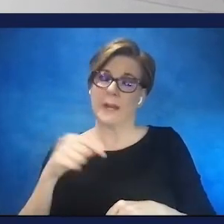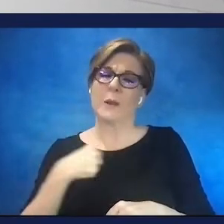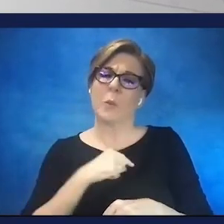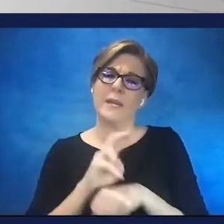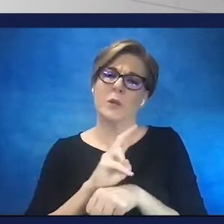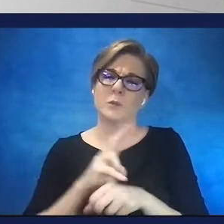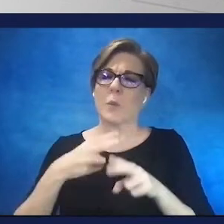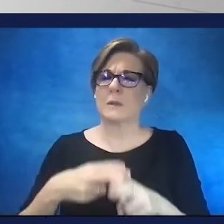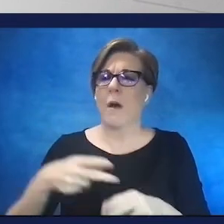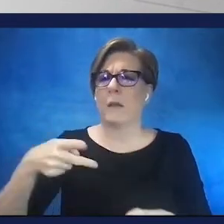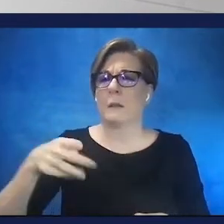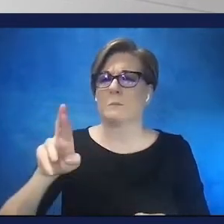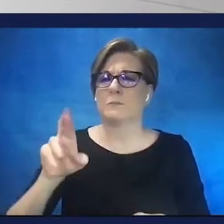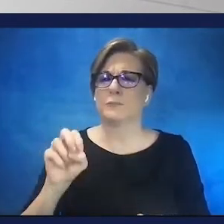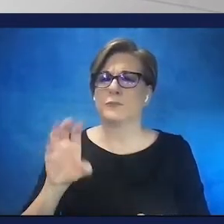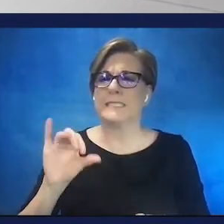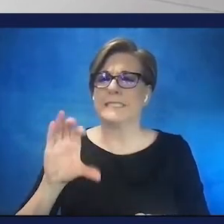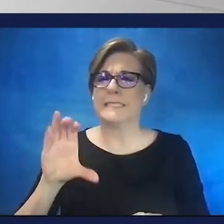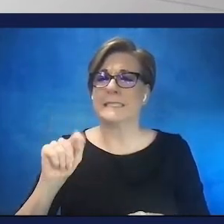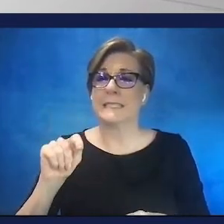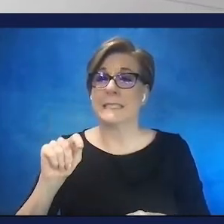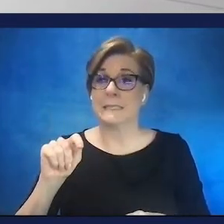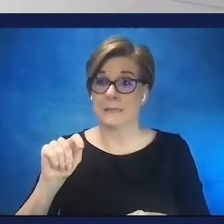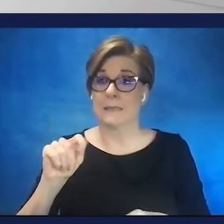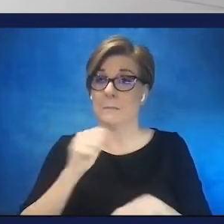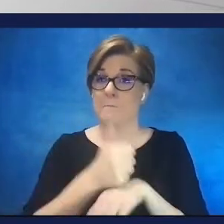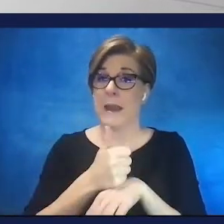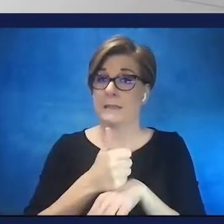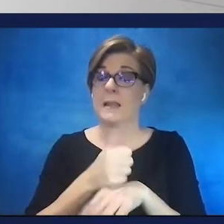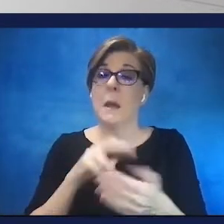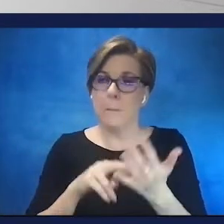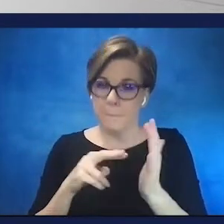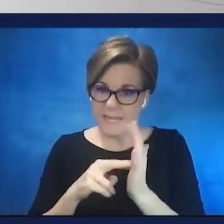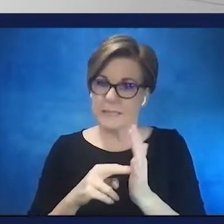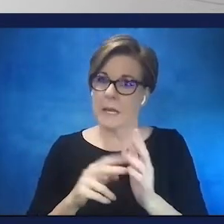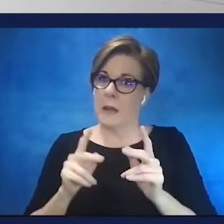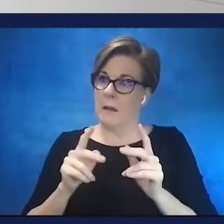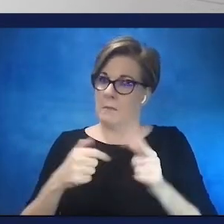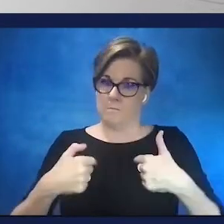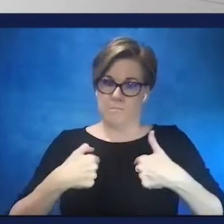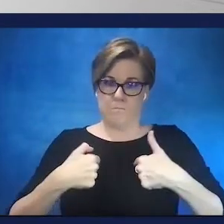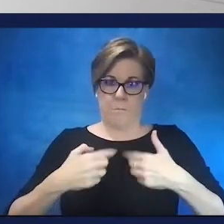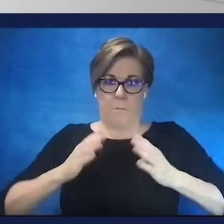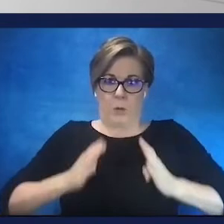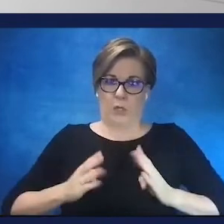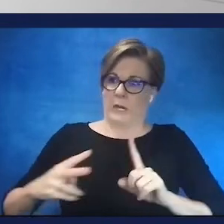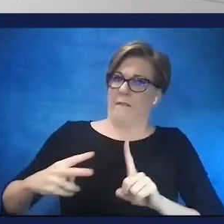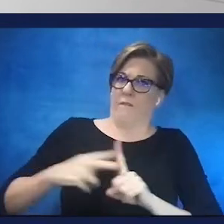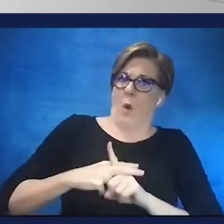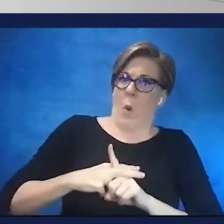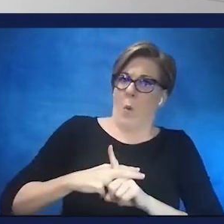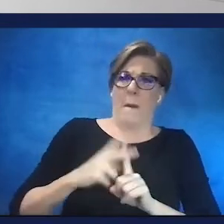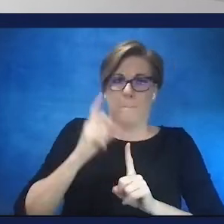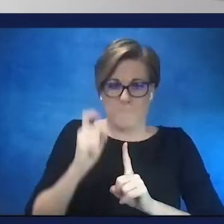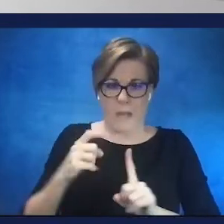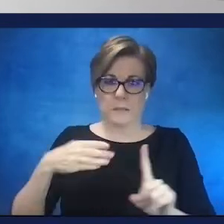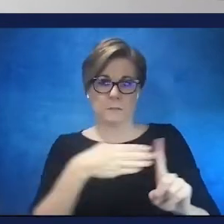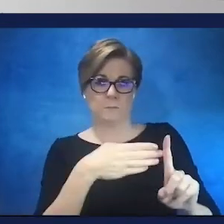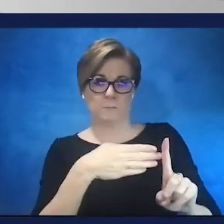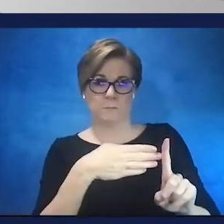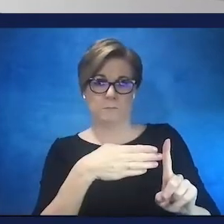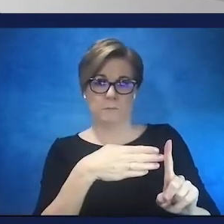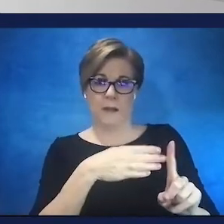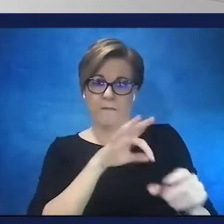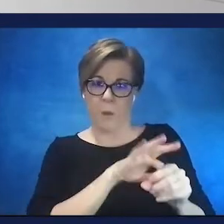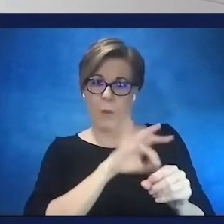use precinct-based voting. So, and that is when voters are assigned one voting location on election day